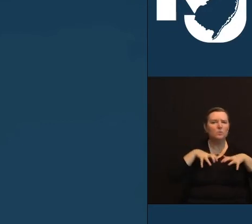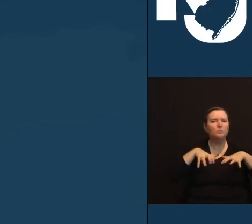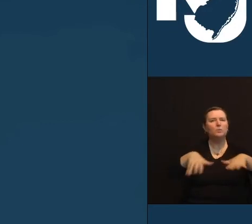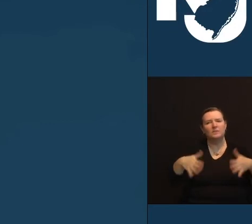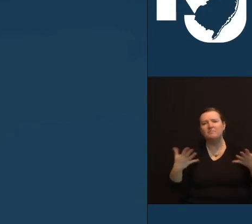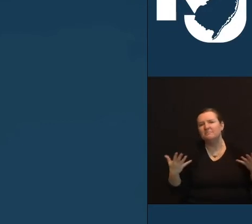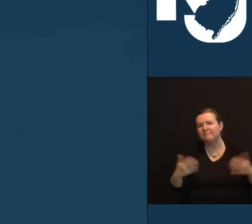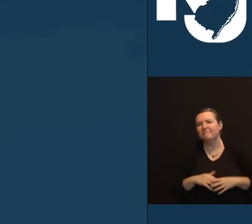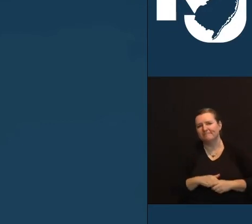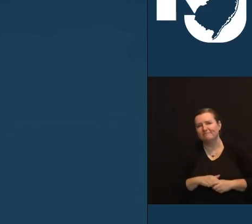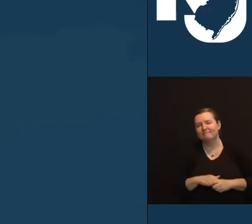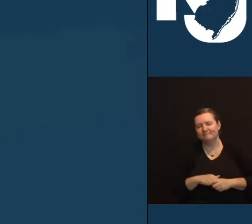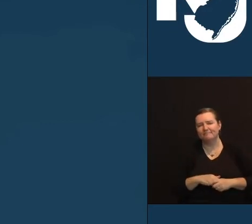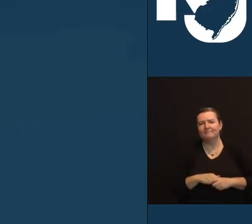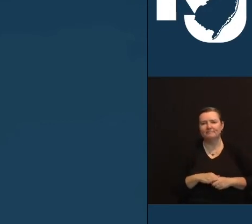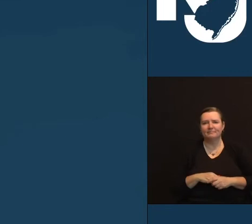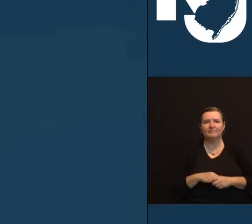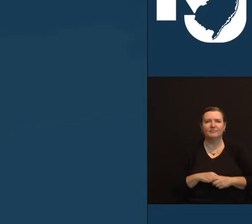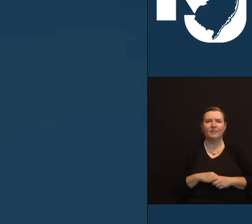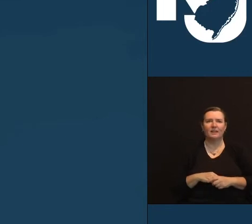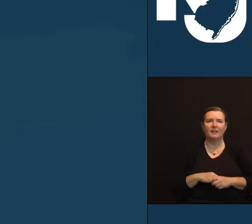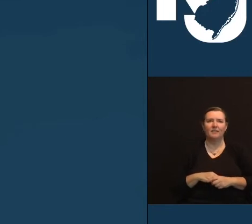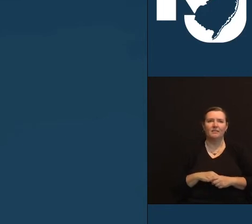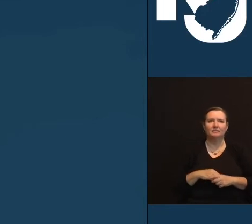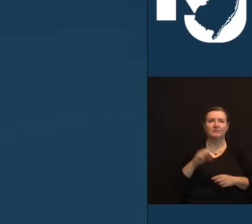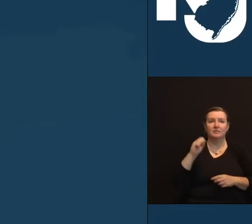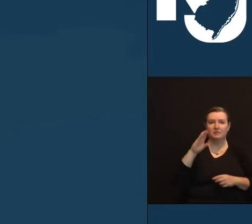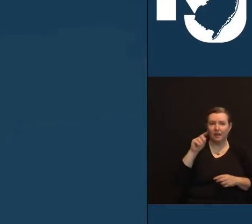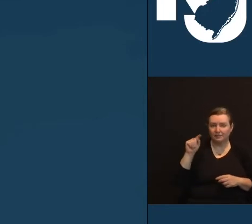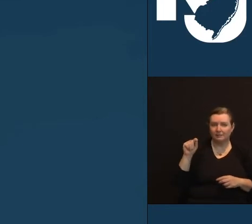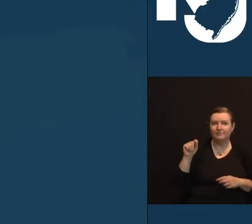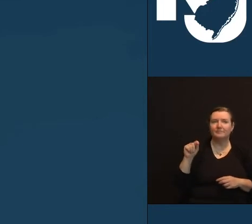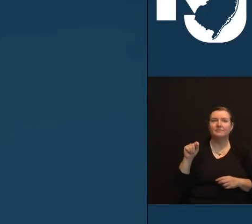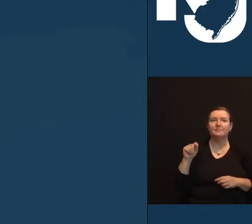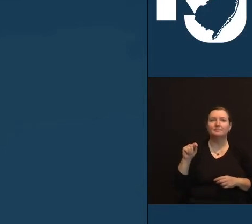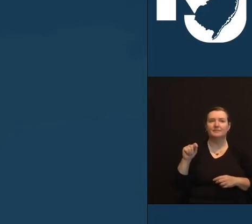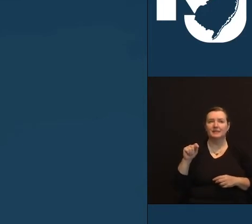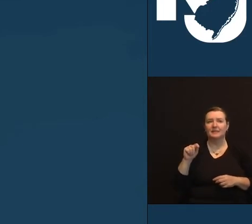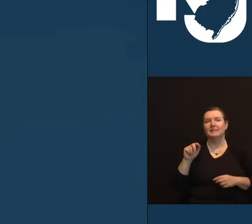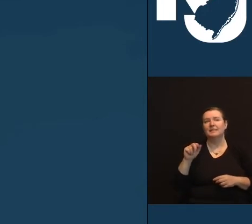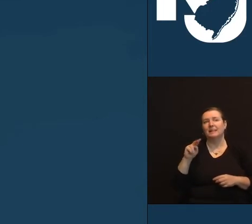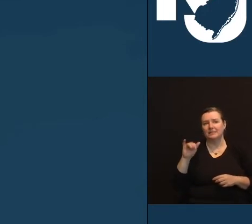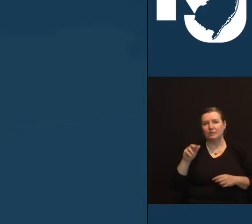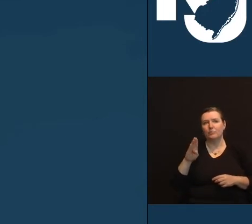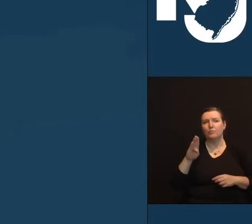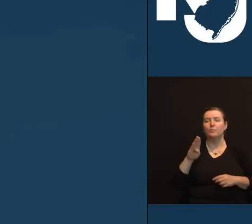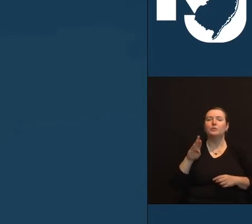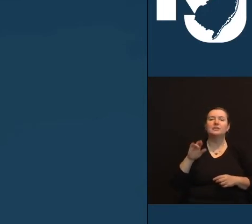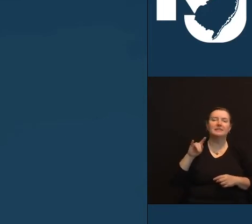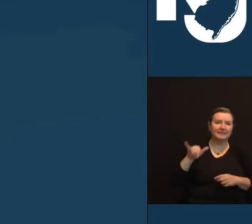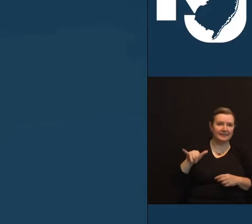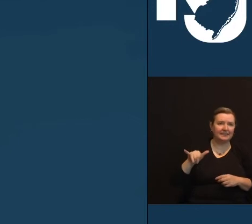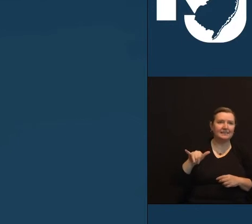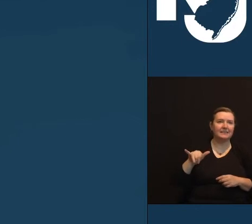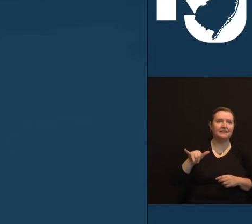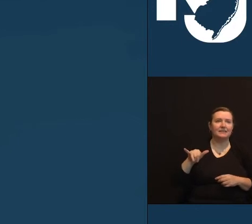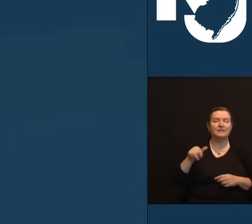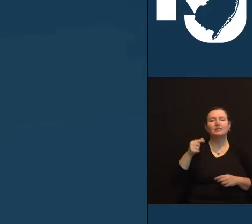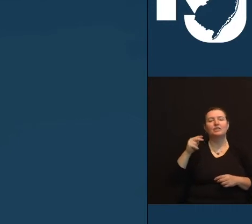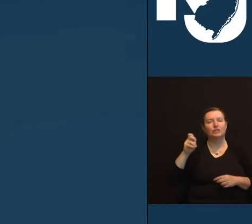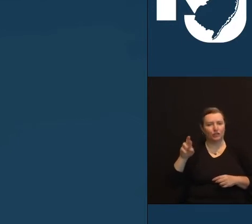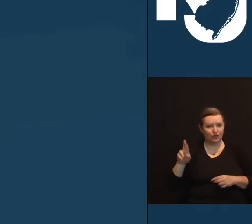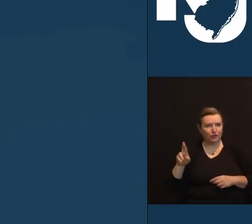aunt, Scott, Candy, Ginger, Brittany, and Eddie, as well as 5 great-grand nieces and